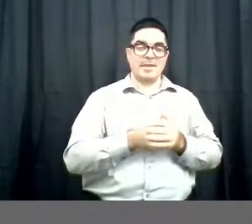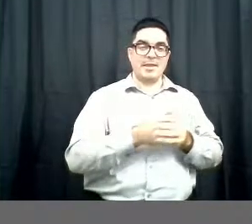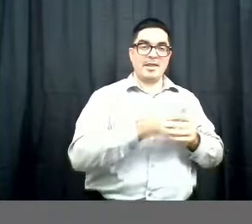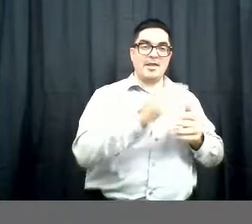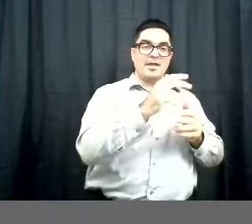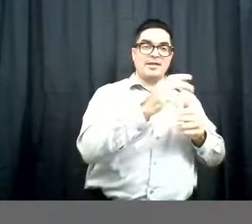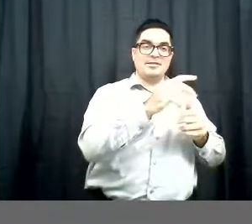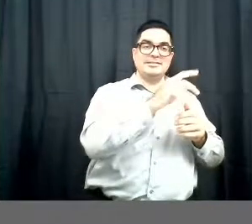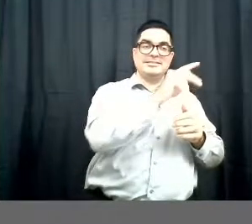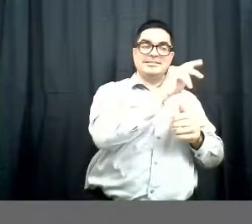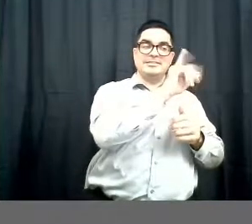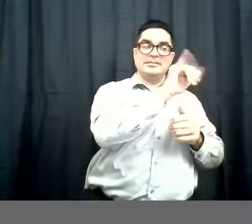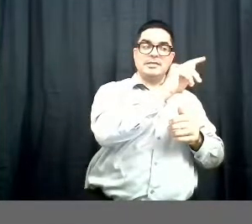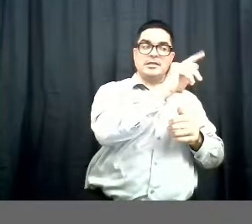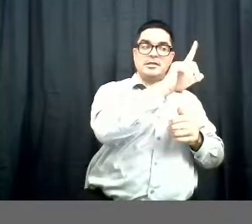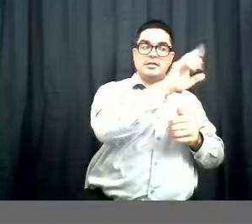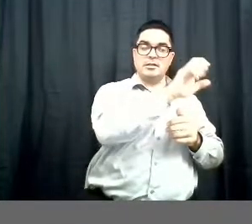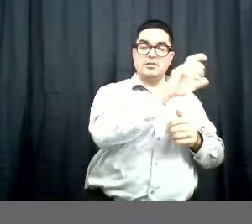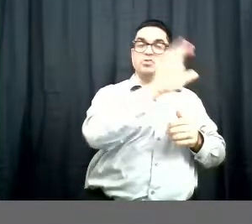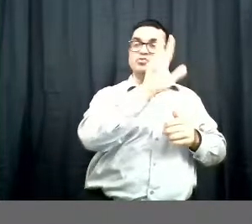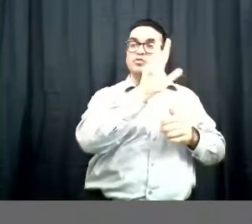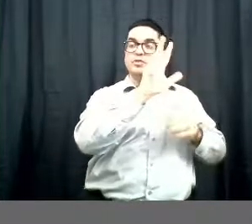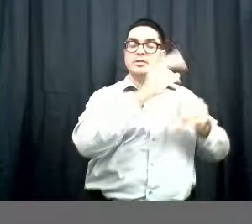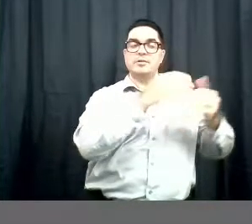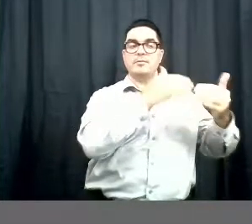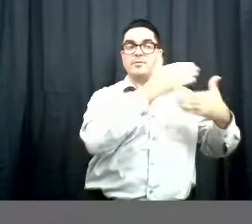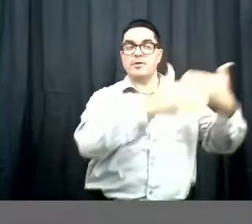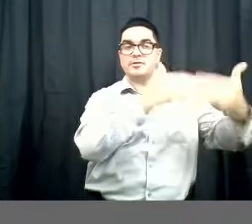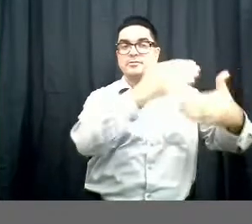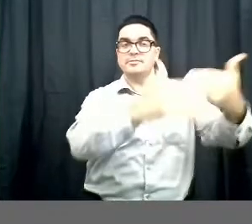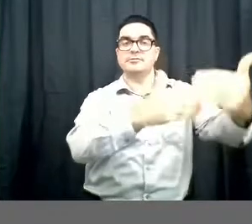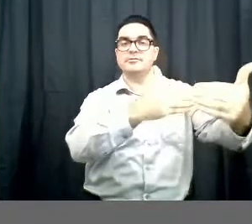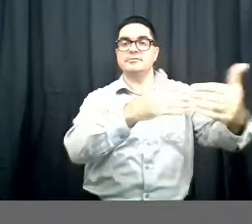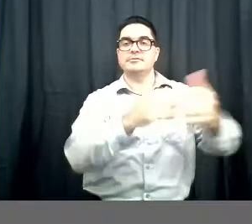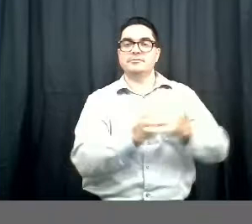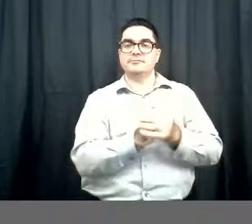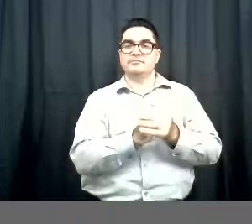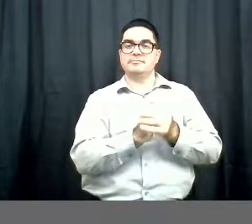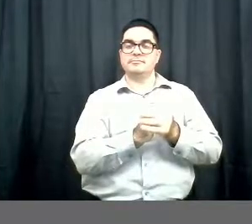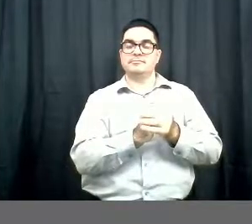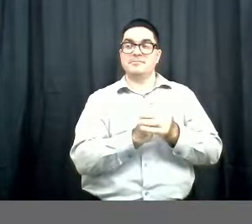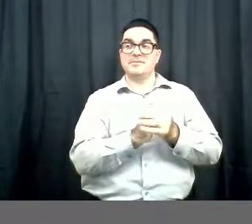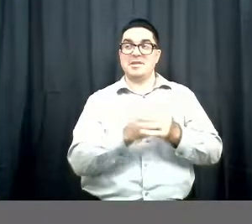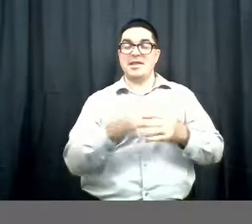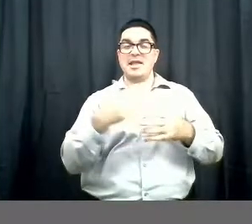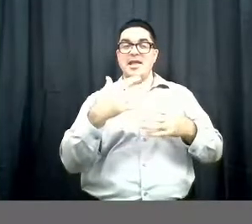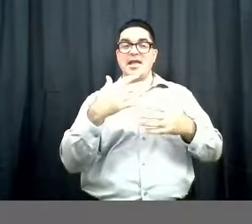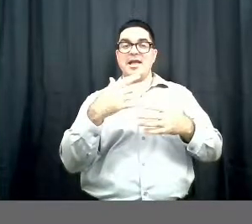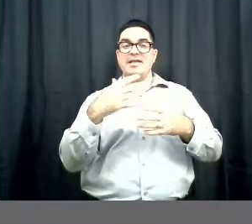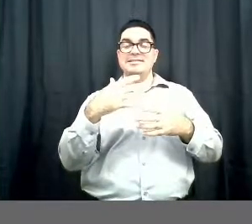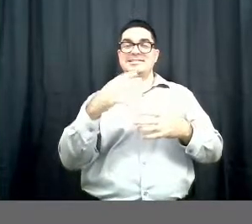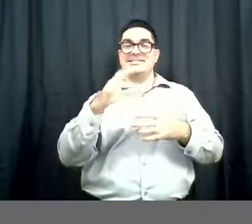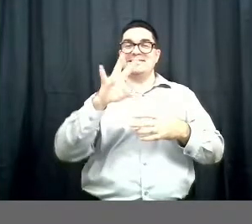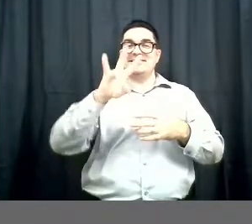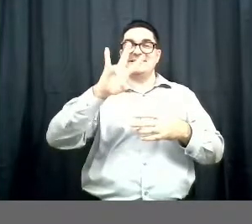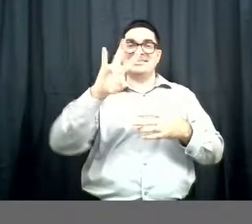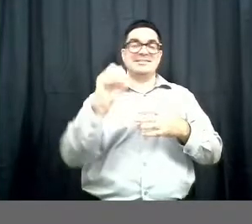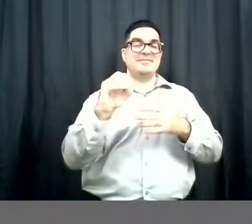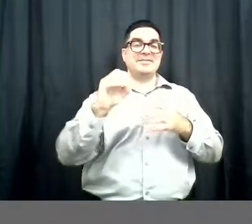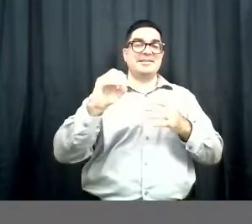were made. Actually, 173,000 claims were made, totaling